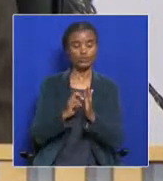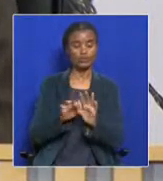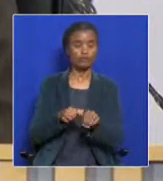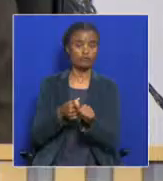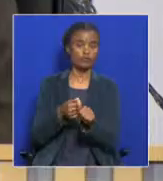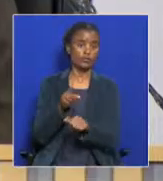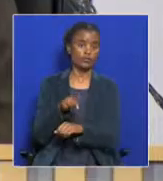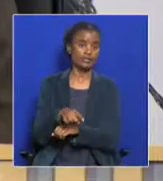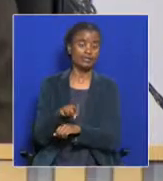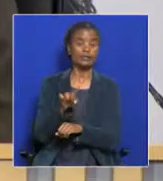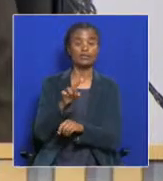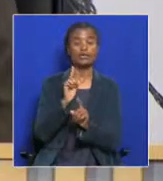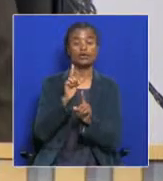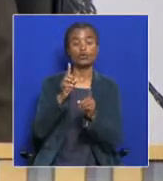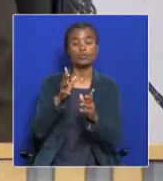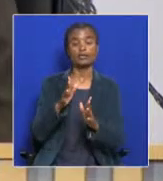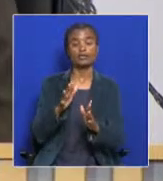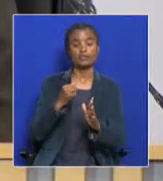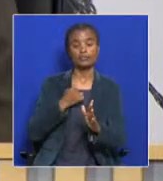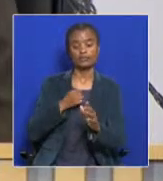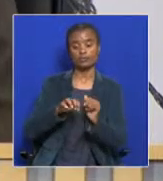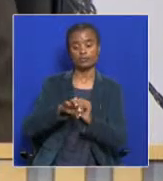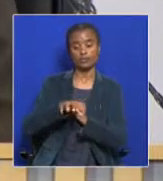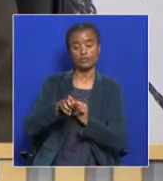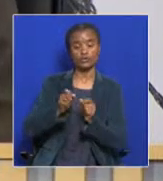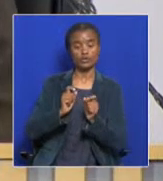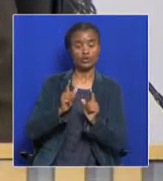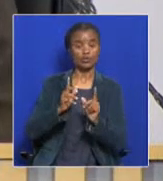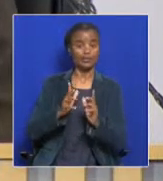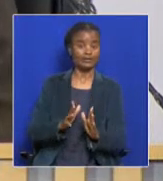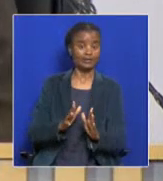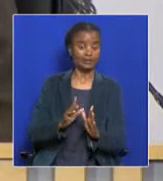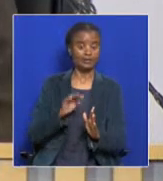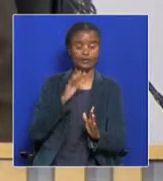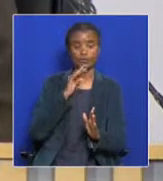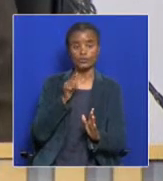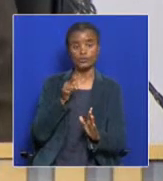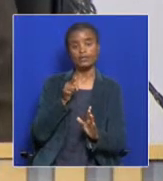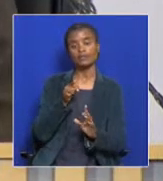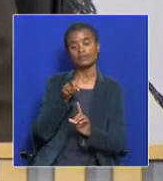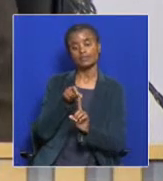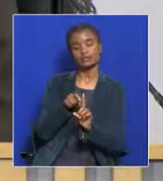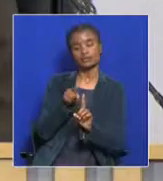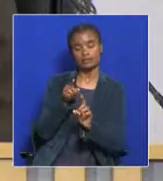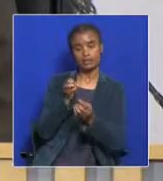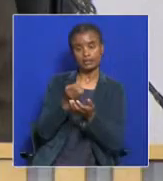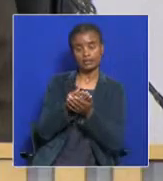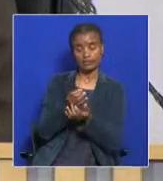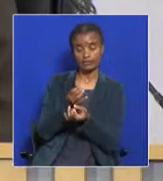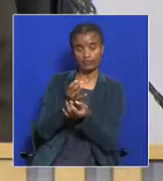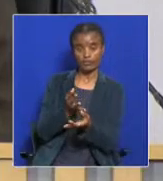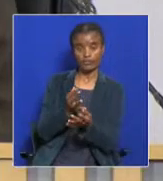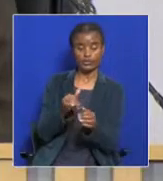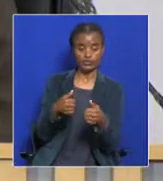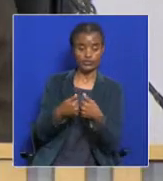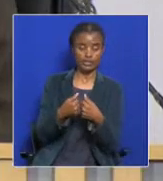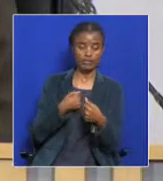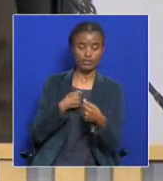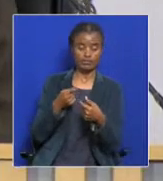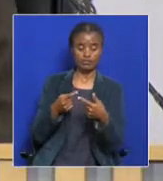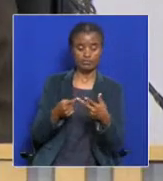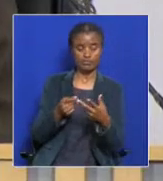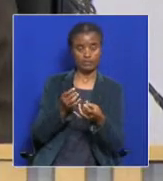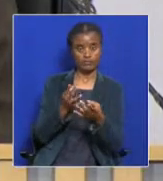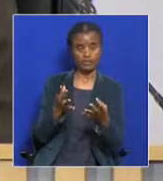the provincial commander is my person to direct all of my challenges to. Yes. And my provincial commander was fully